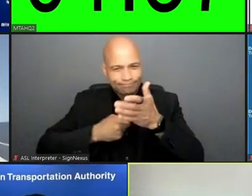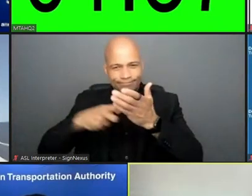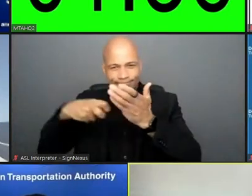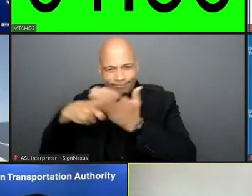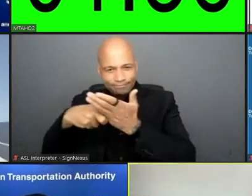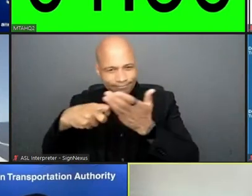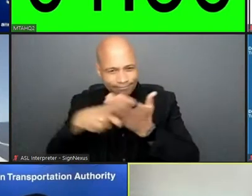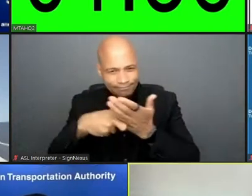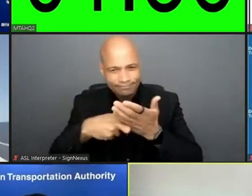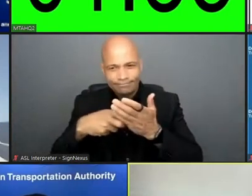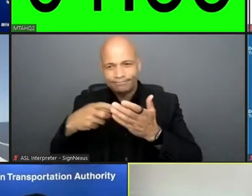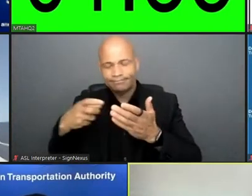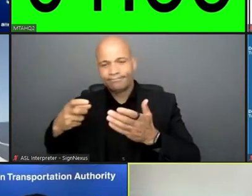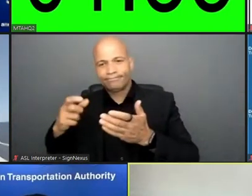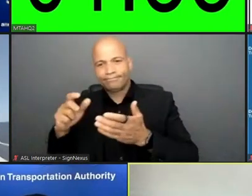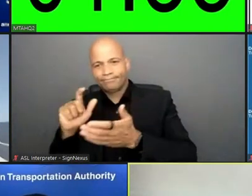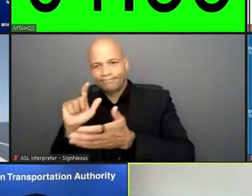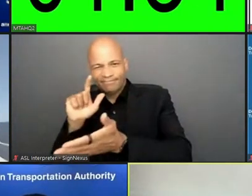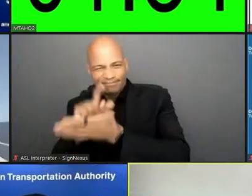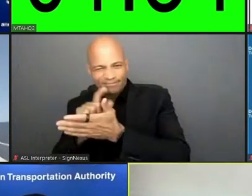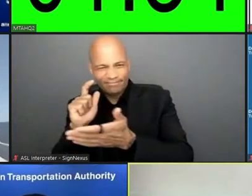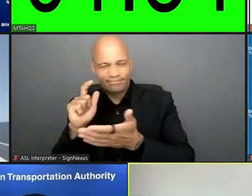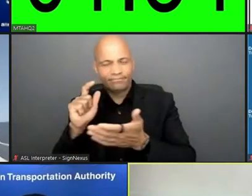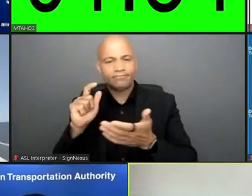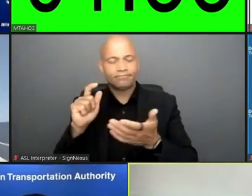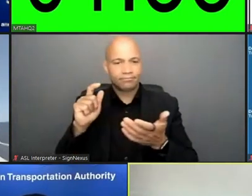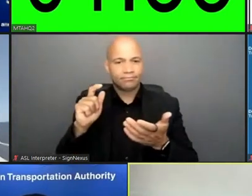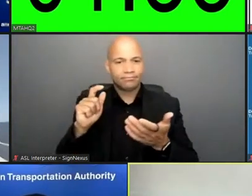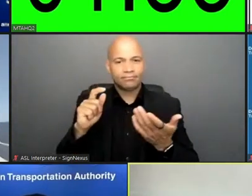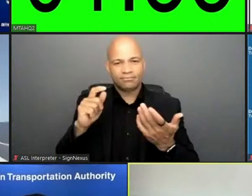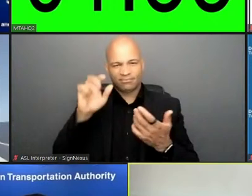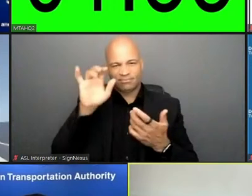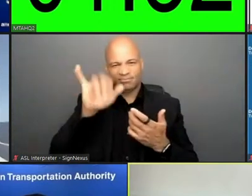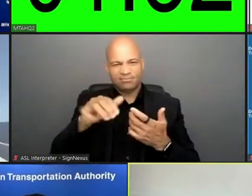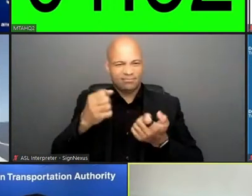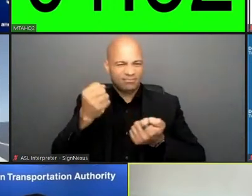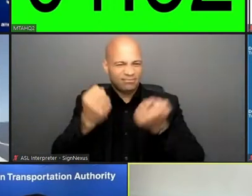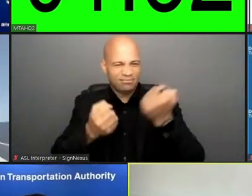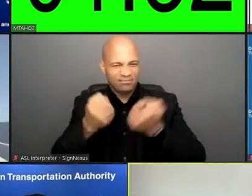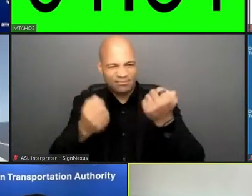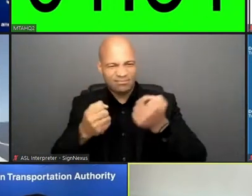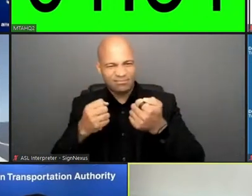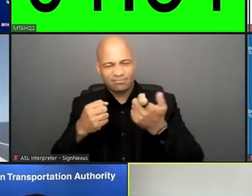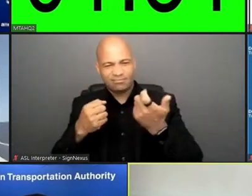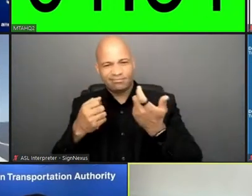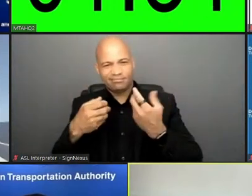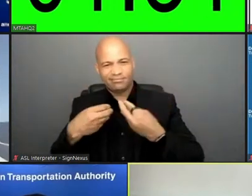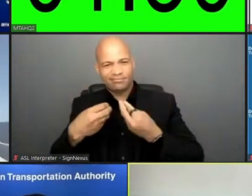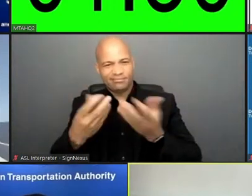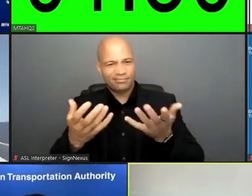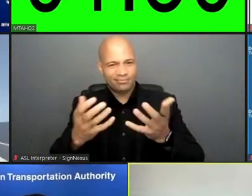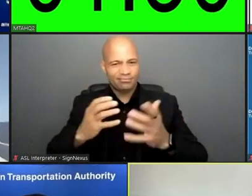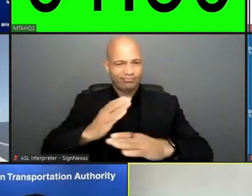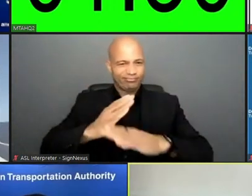of black cars um uh that that uh that are that are clogging our streets